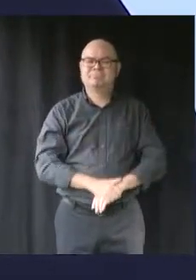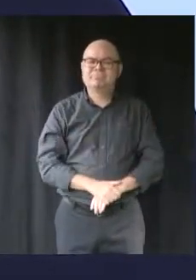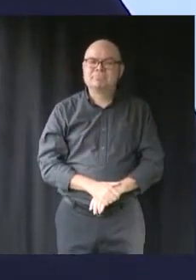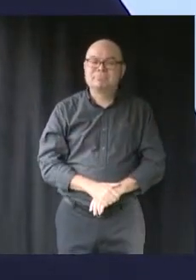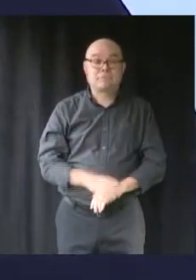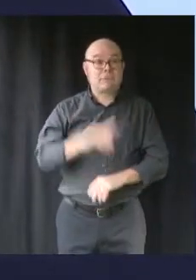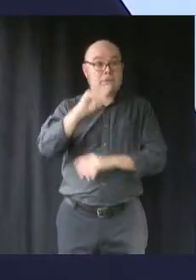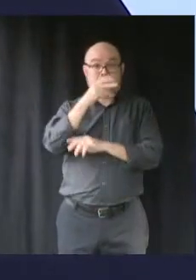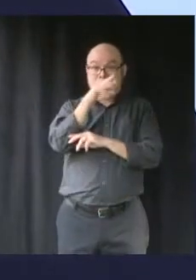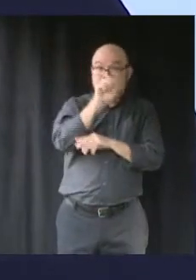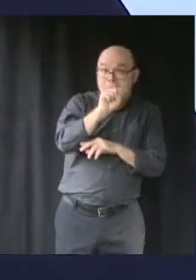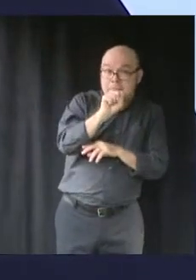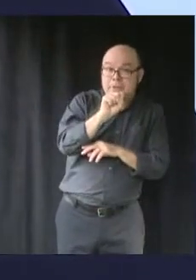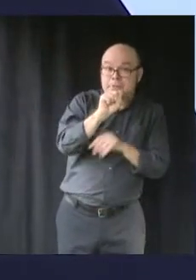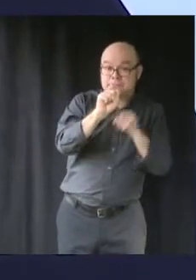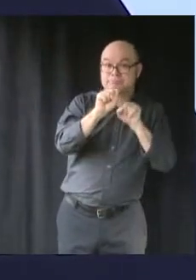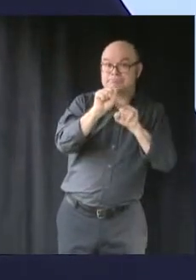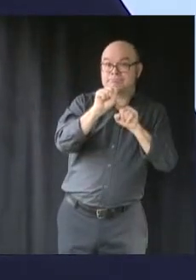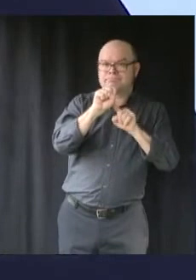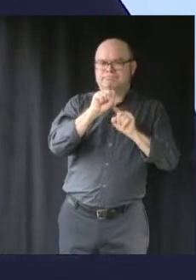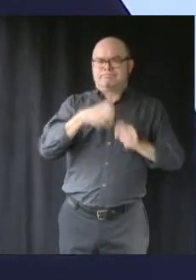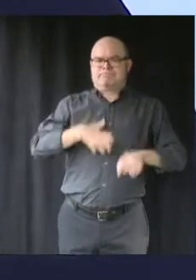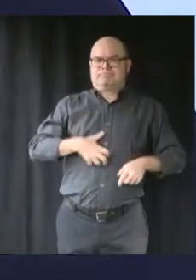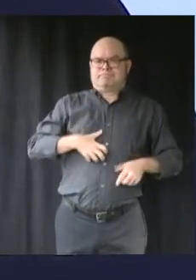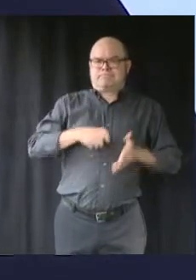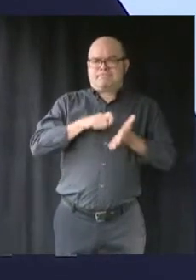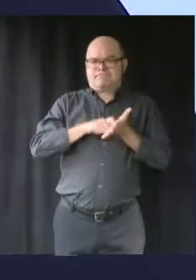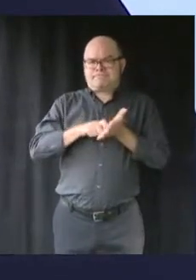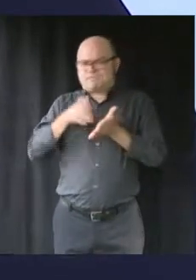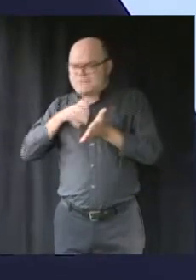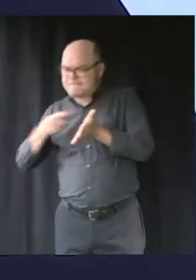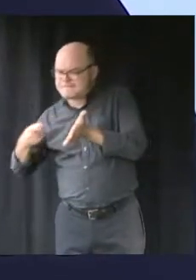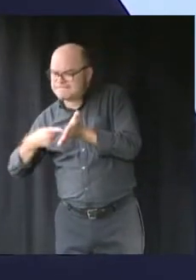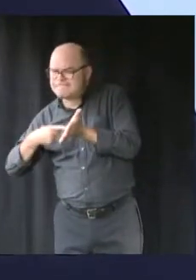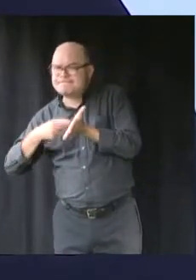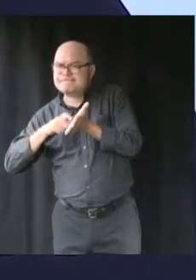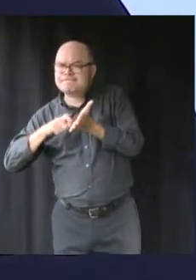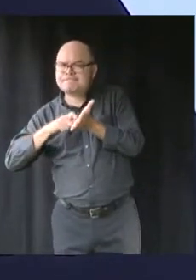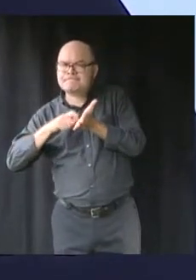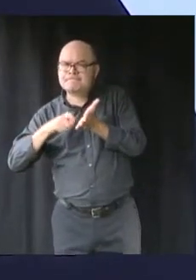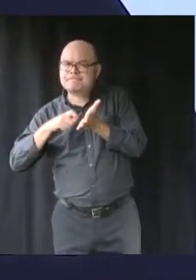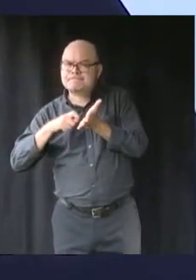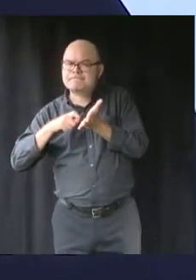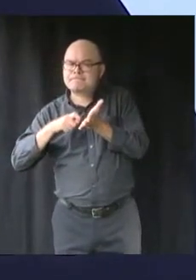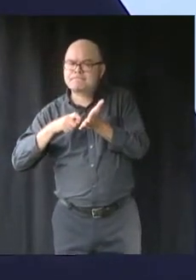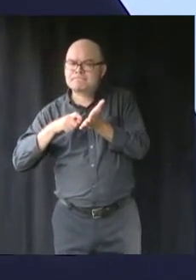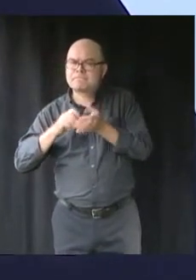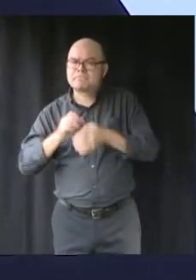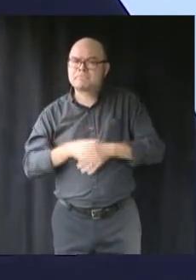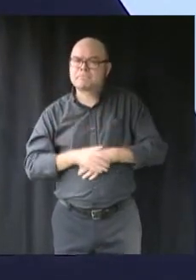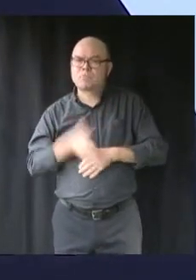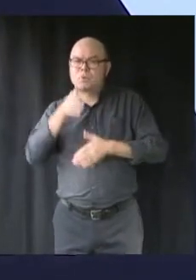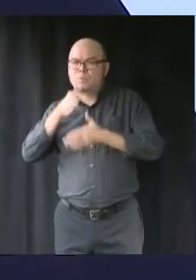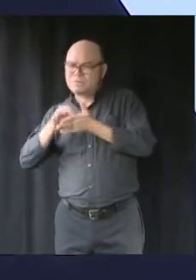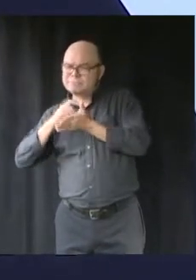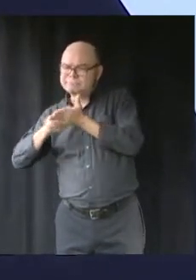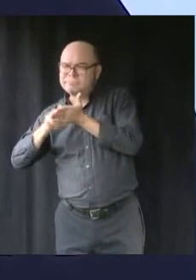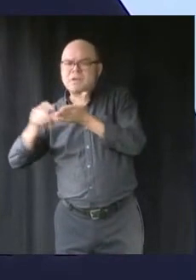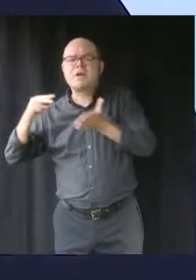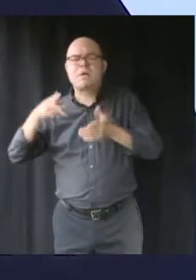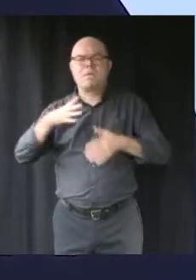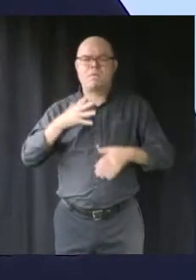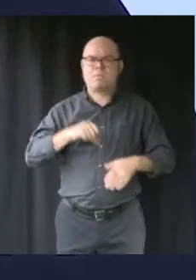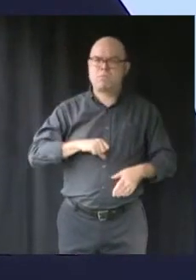Grace, that, and I quote, "There is a great satisfaction doing one's job, particularly a job like